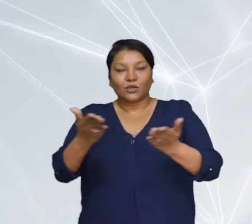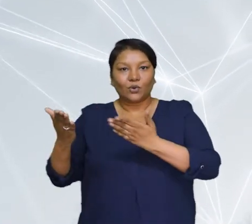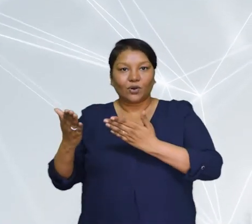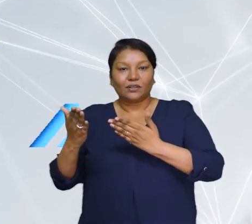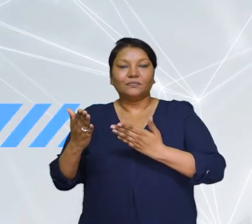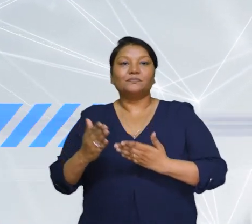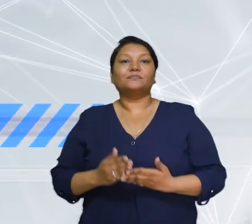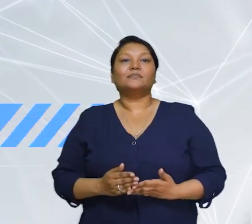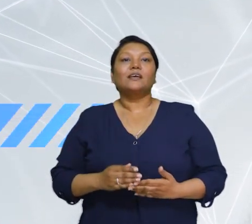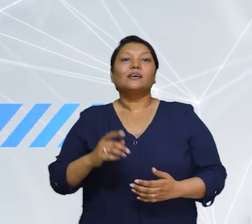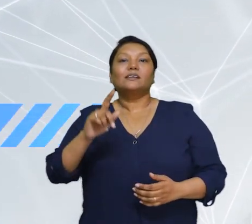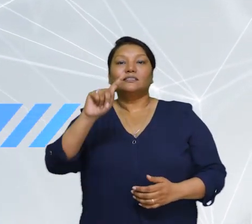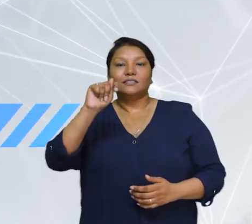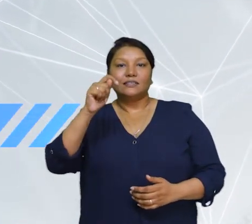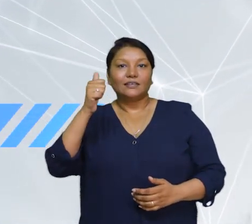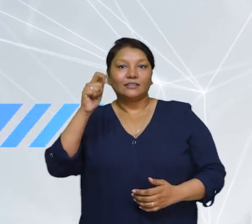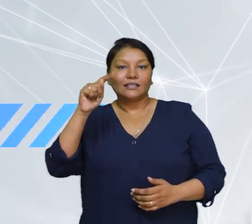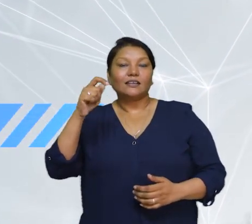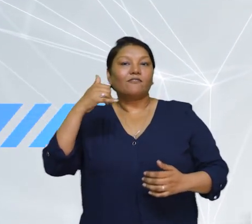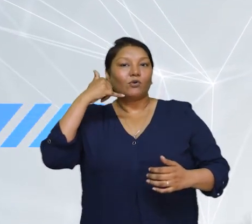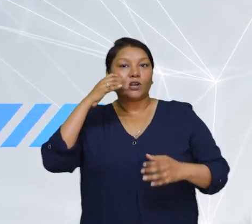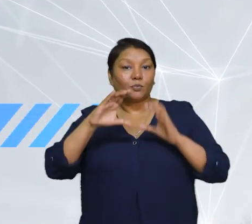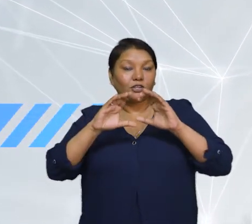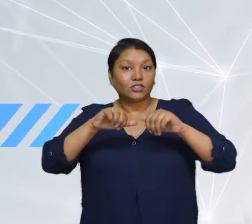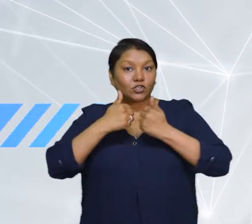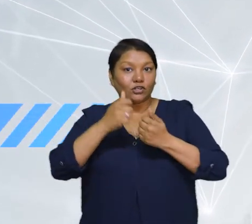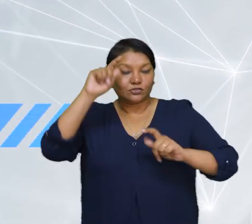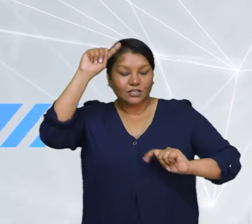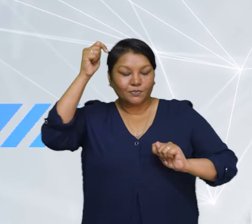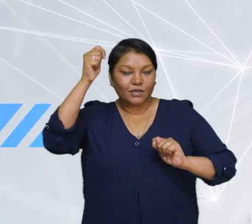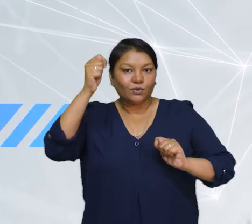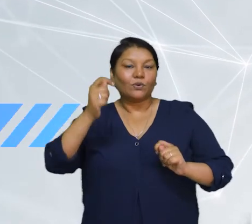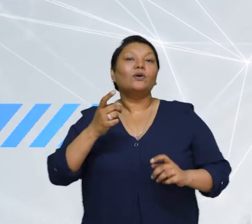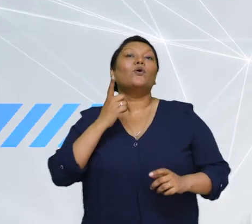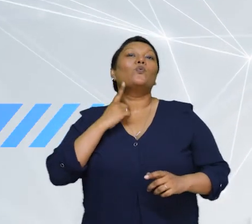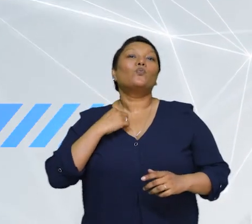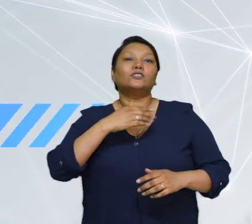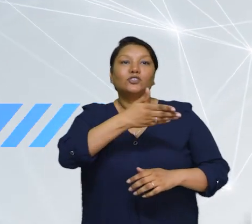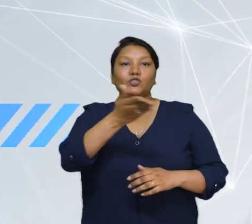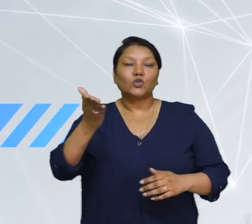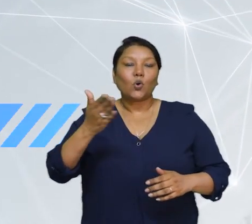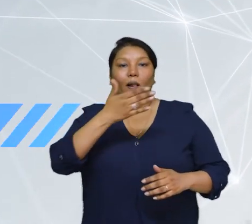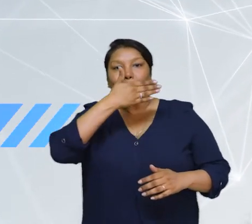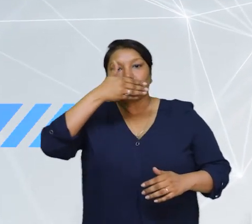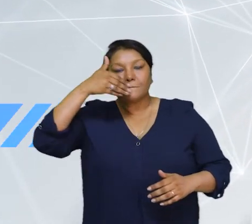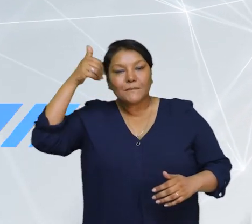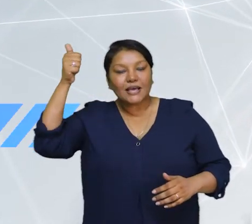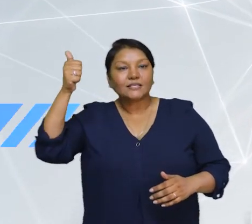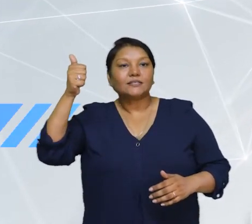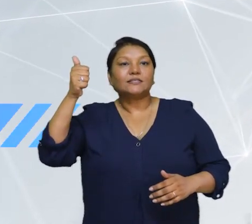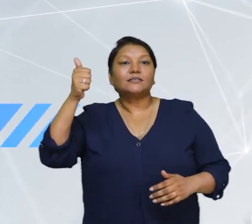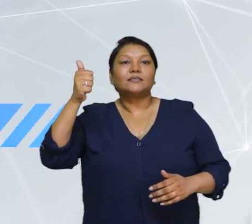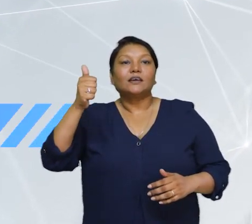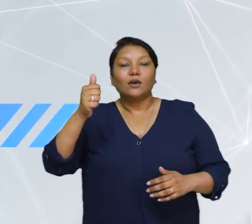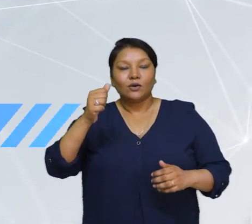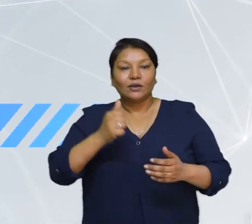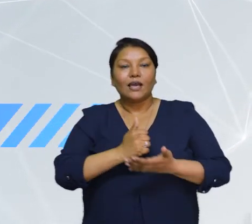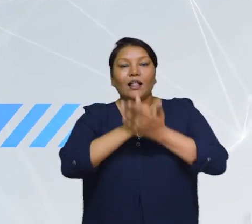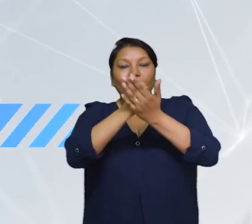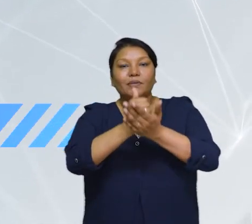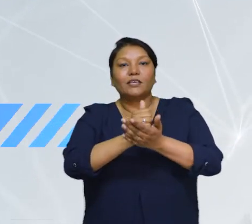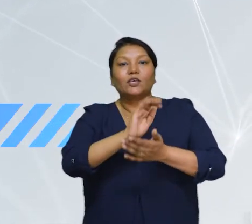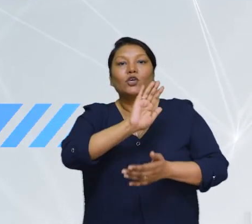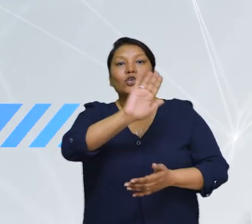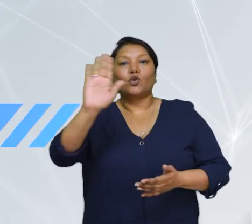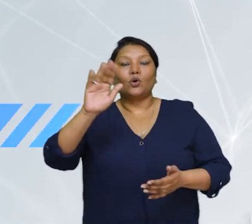Thank you for viewing this video. On behalf of the Telecommunications Authority of Trinidad and Tobago, I wish you all the best